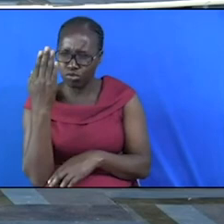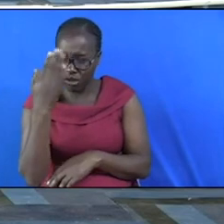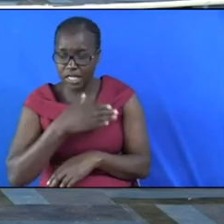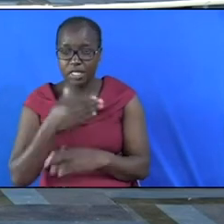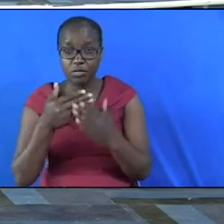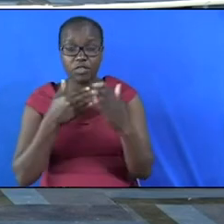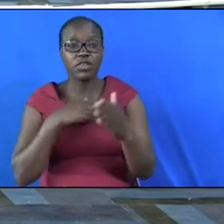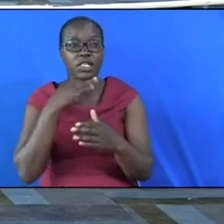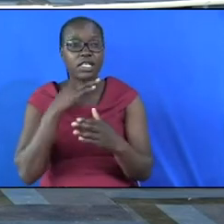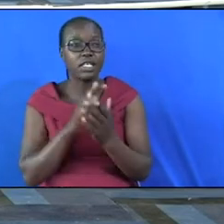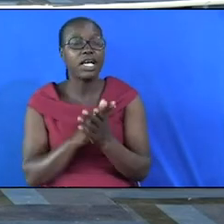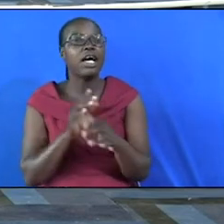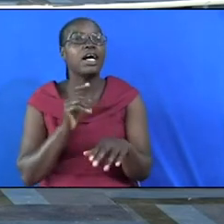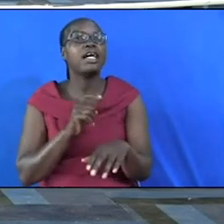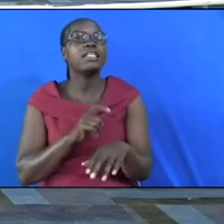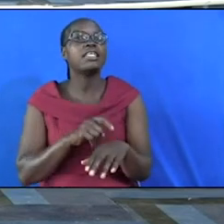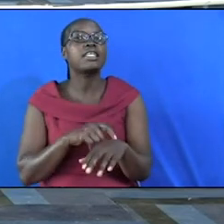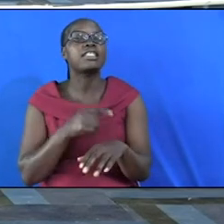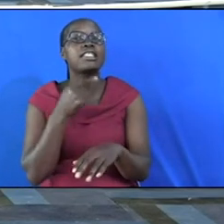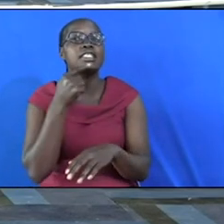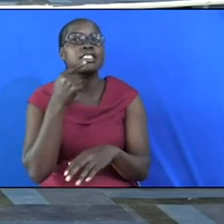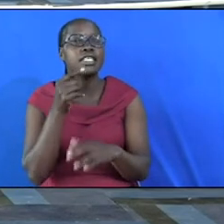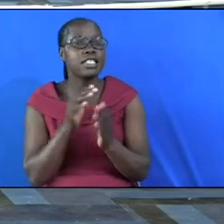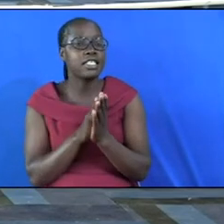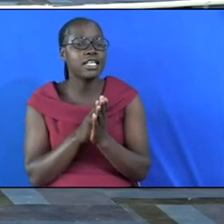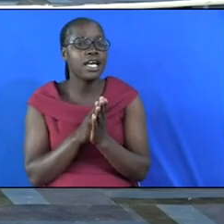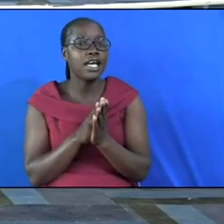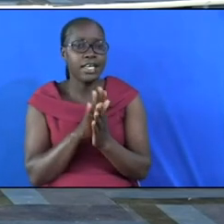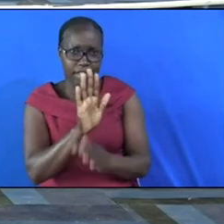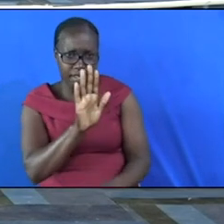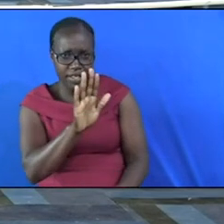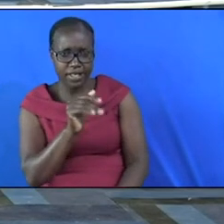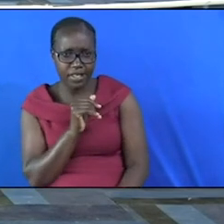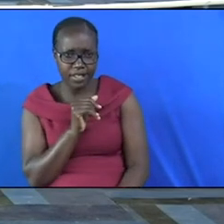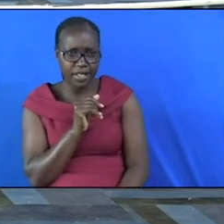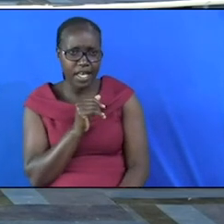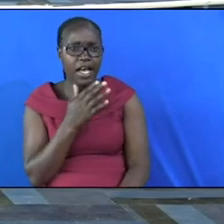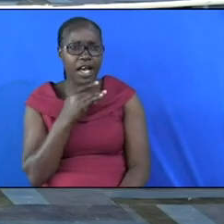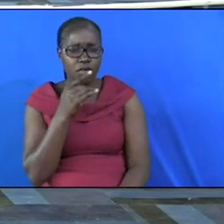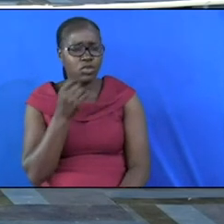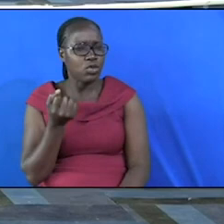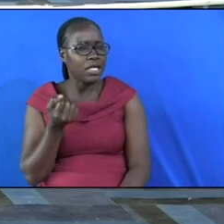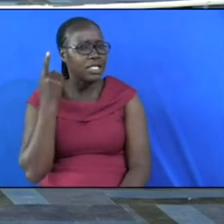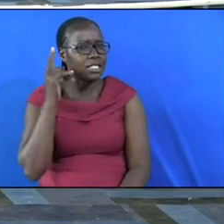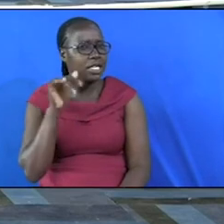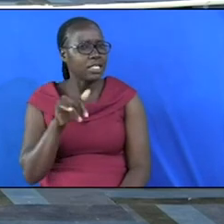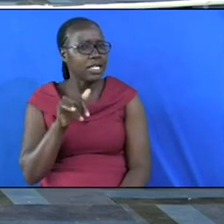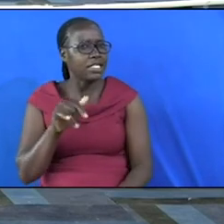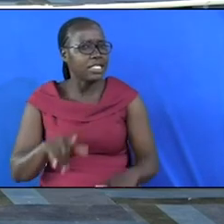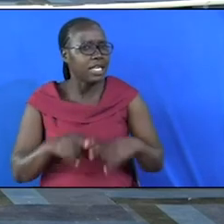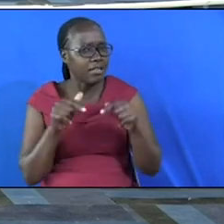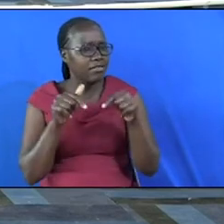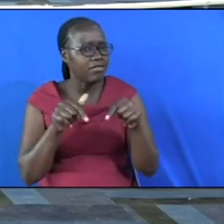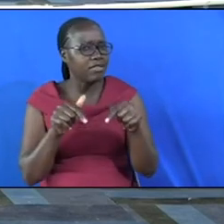before he died. And so he says, that young man, I want you to understand that in this